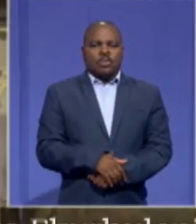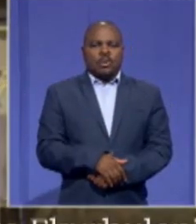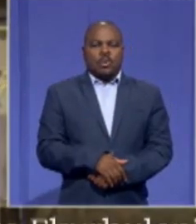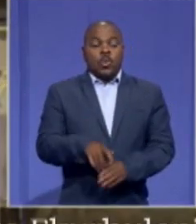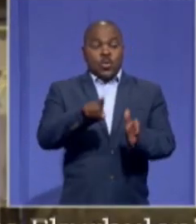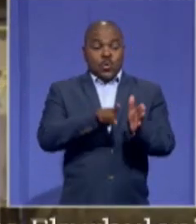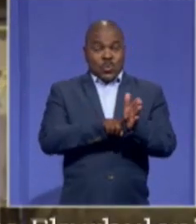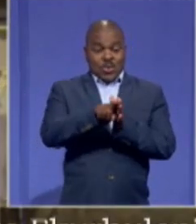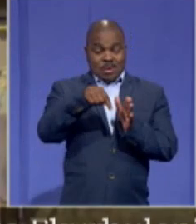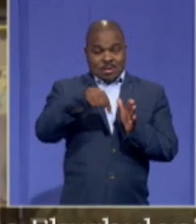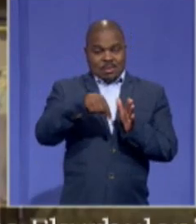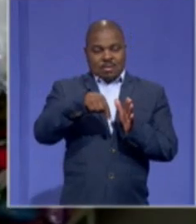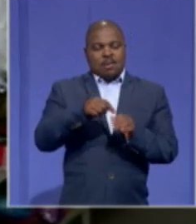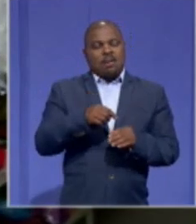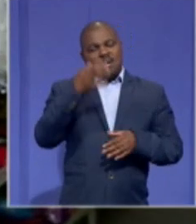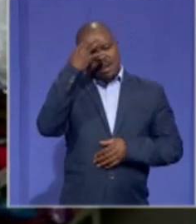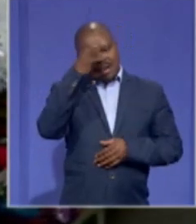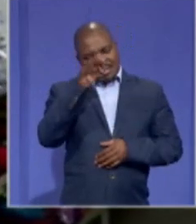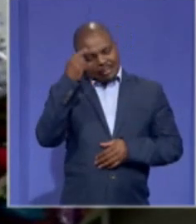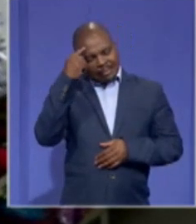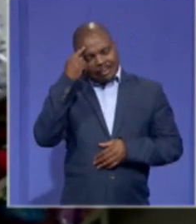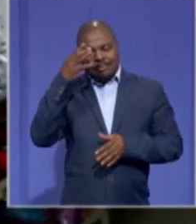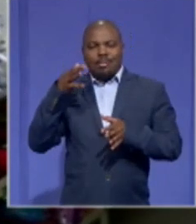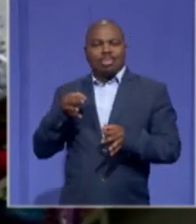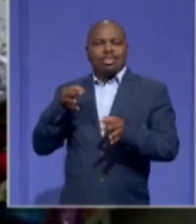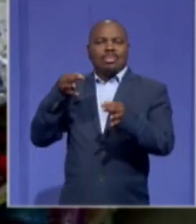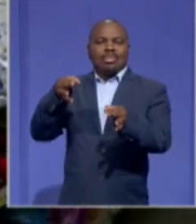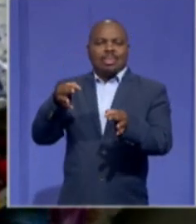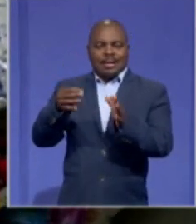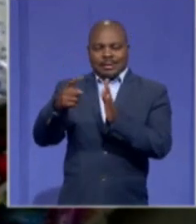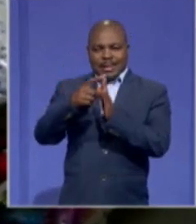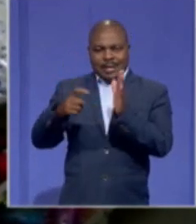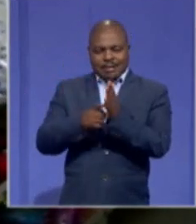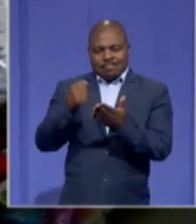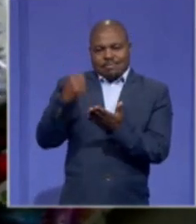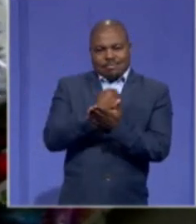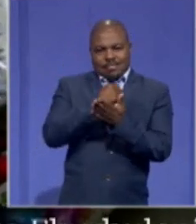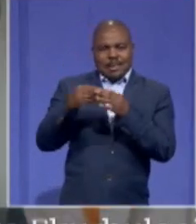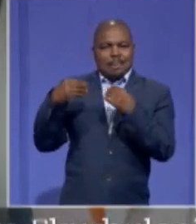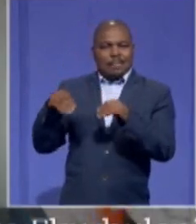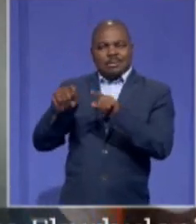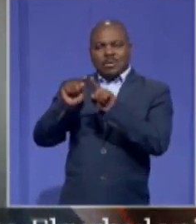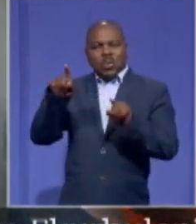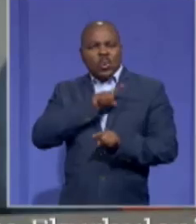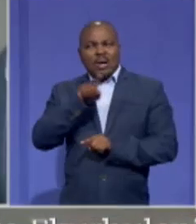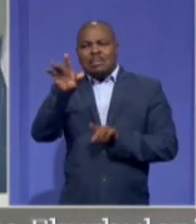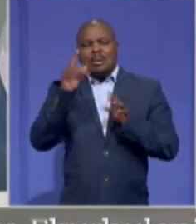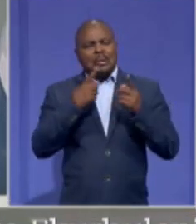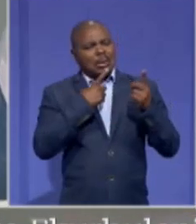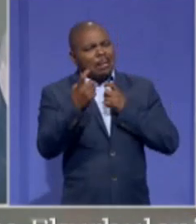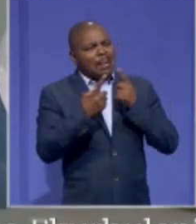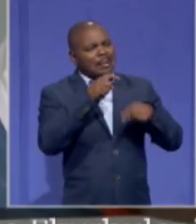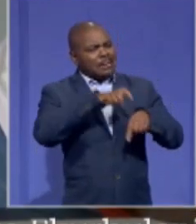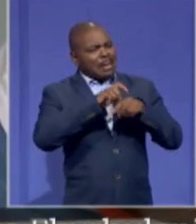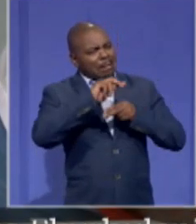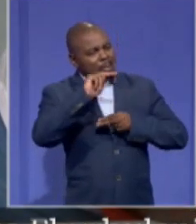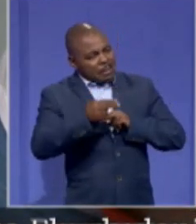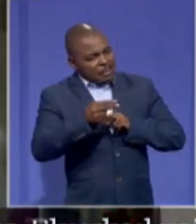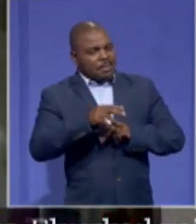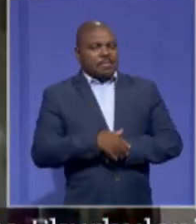Bekeng ena mmuso o atolositse nako ya ho ngodiswa ha mabenkele ho arabela ditletlebo tse entsweng ke beng ba